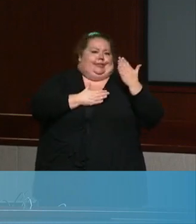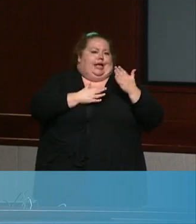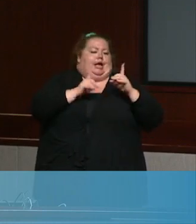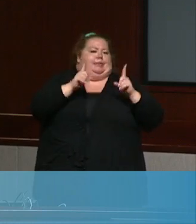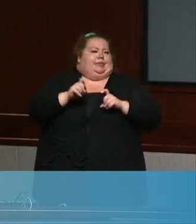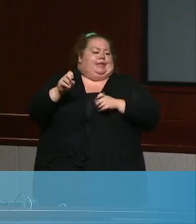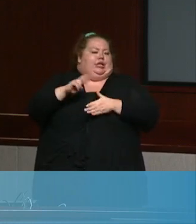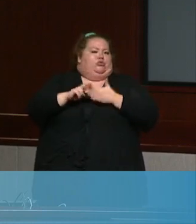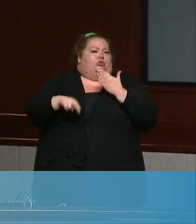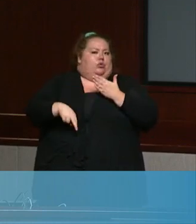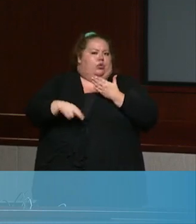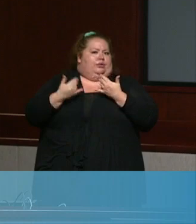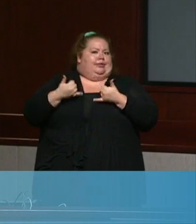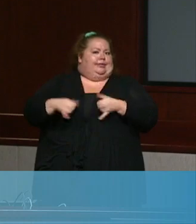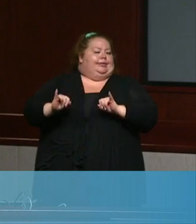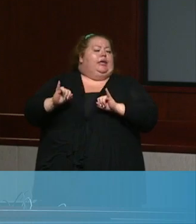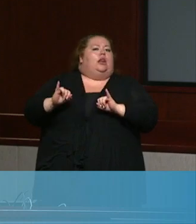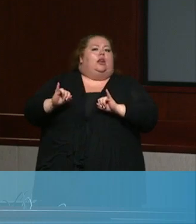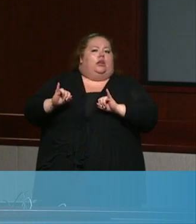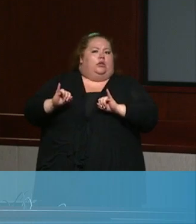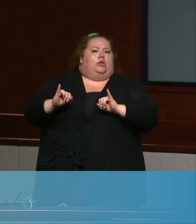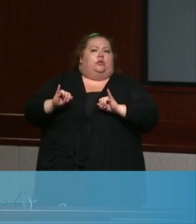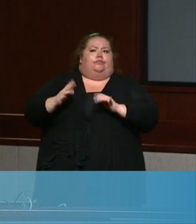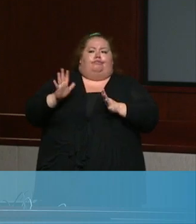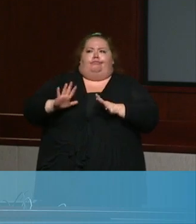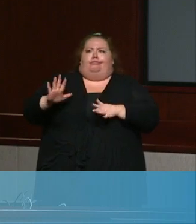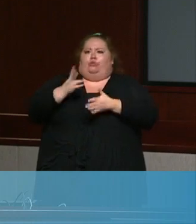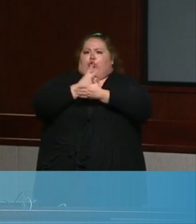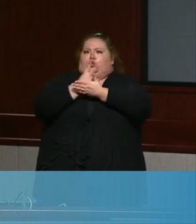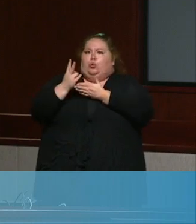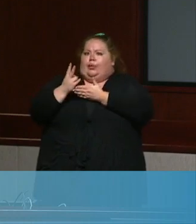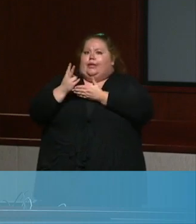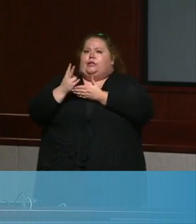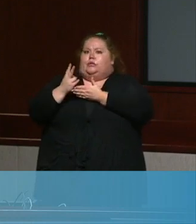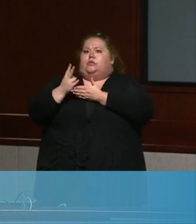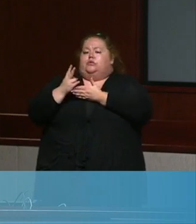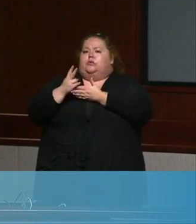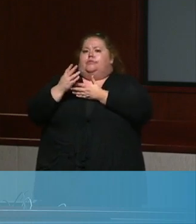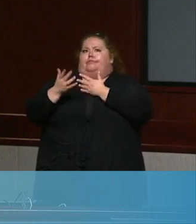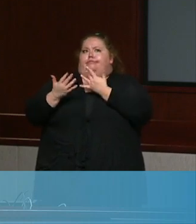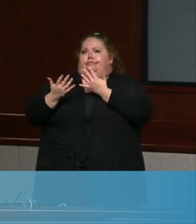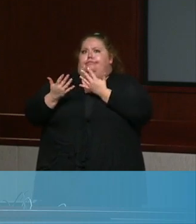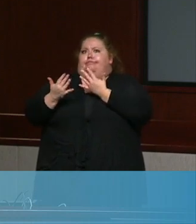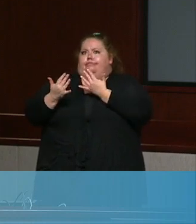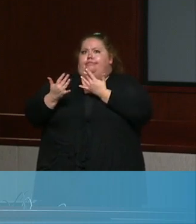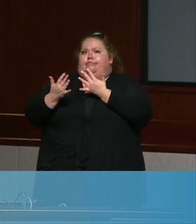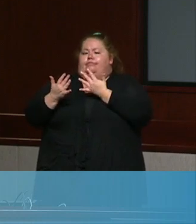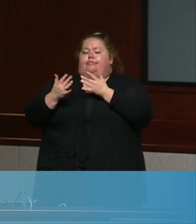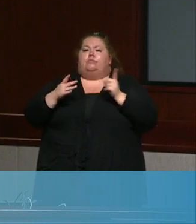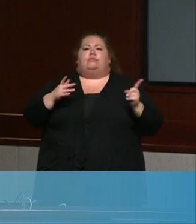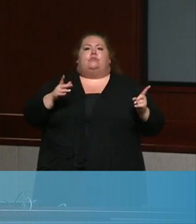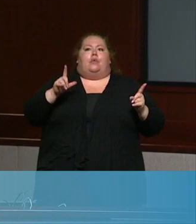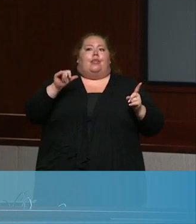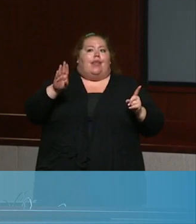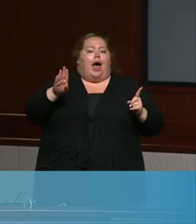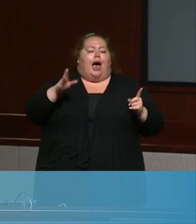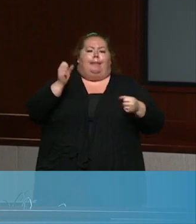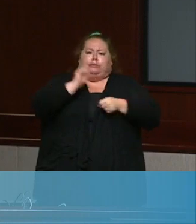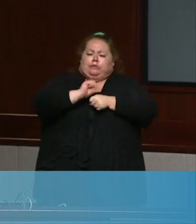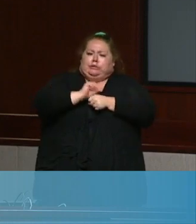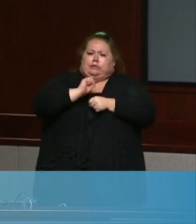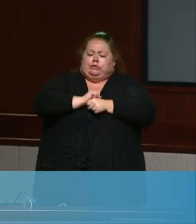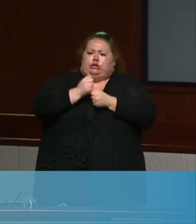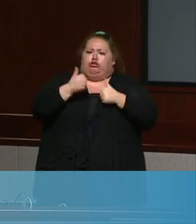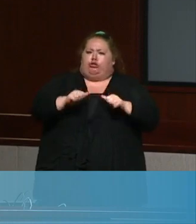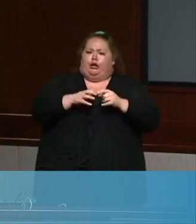back. Unfortunately, even 2 weeks after that specimen was collected. We know the labs have worked to increase the capacity, and